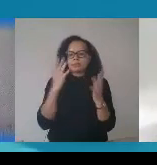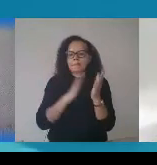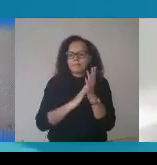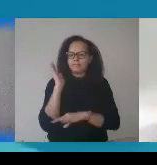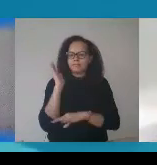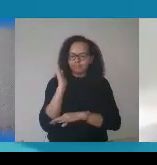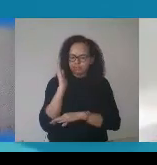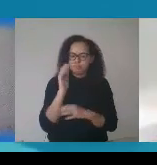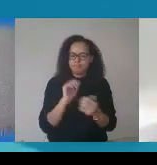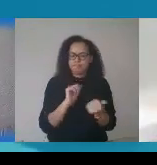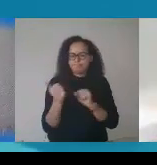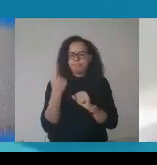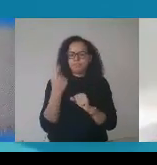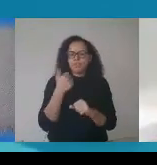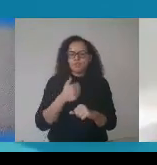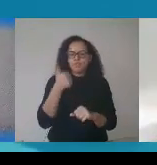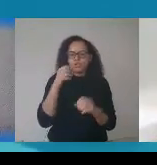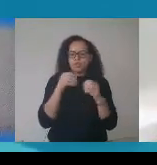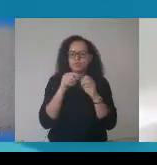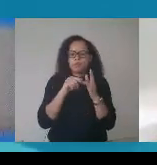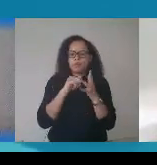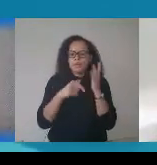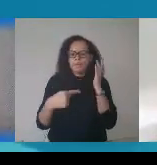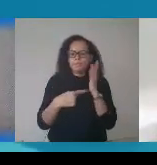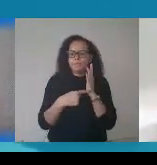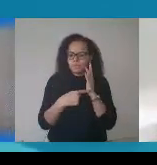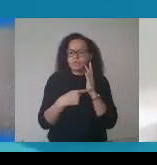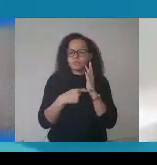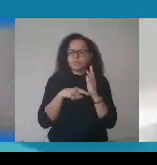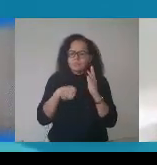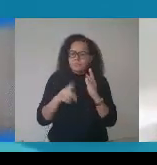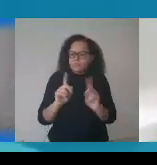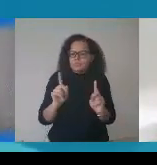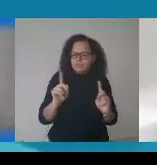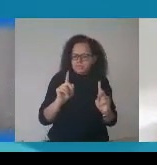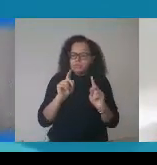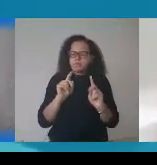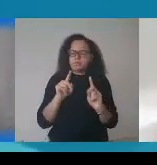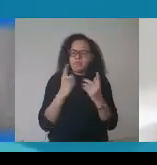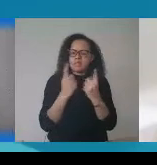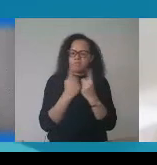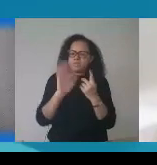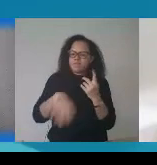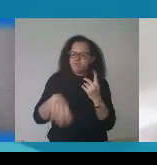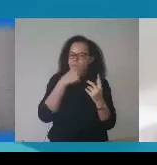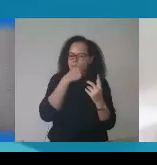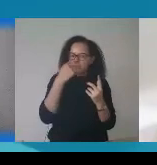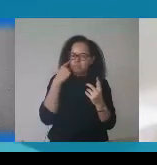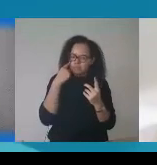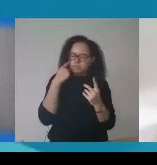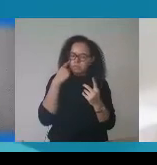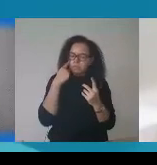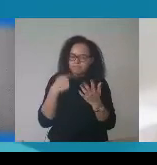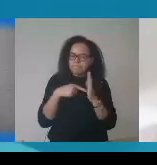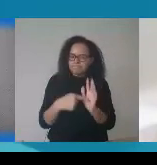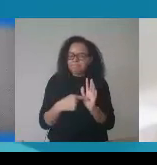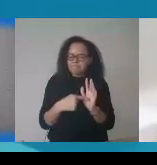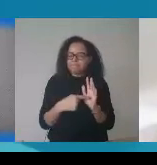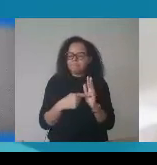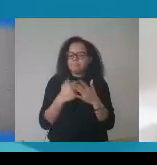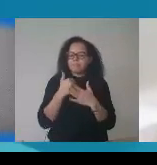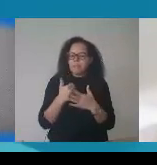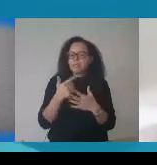Good Boost. And Good Boost is an evidence-based product which is providing personalized physical